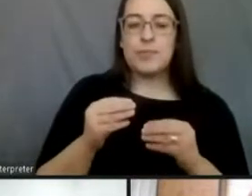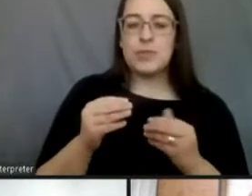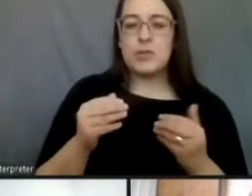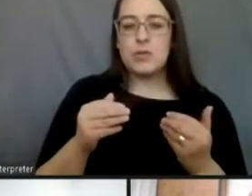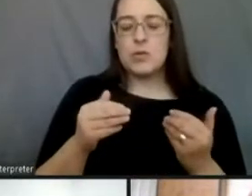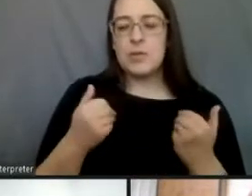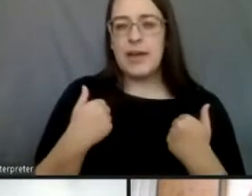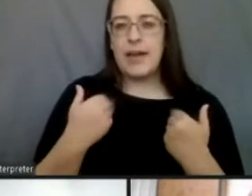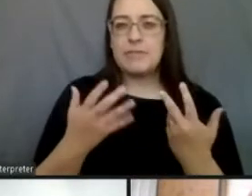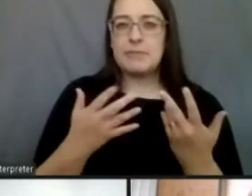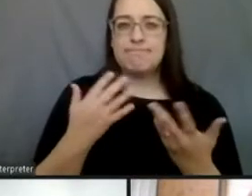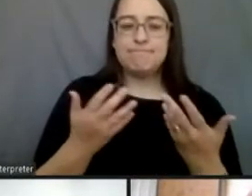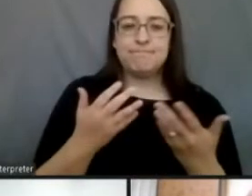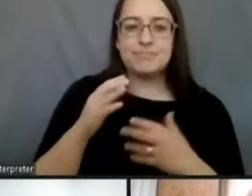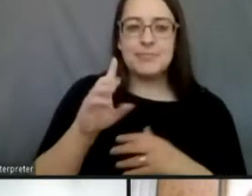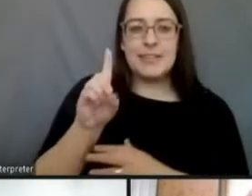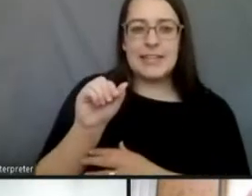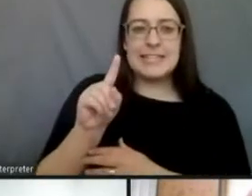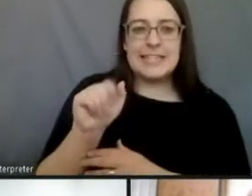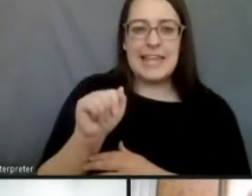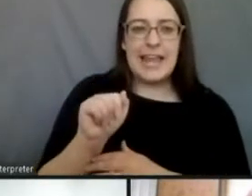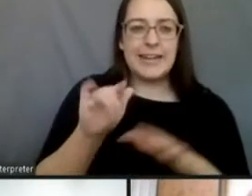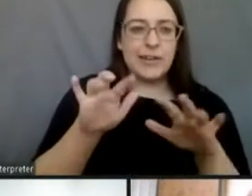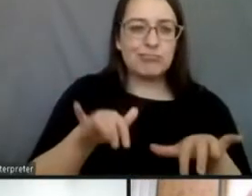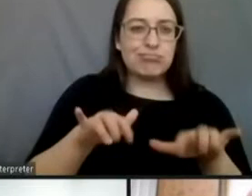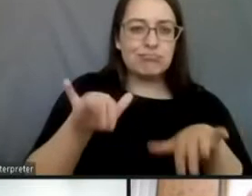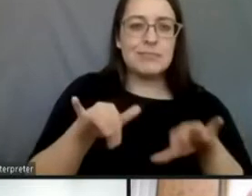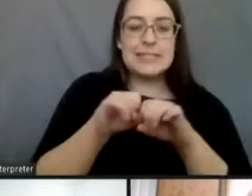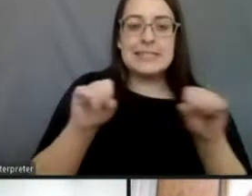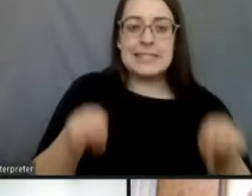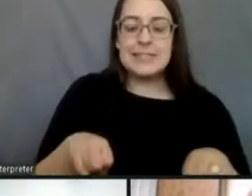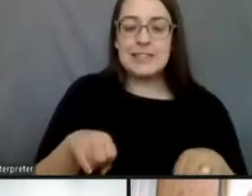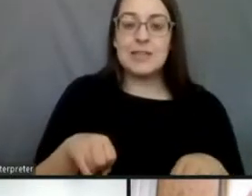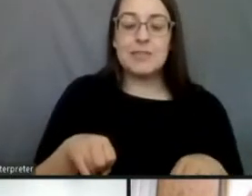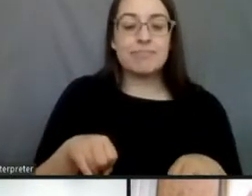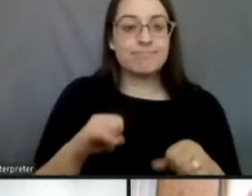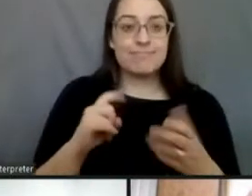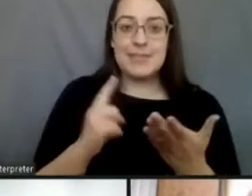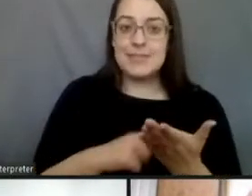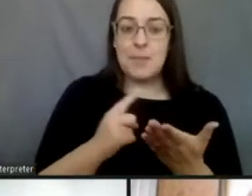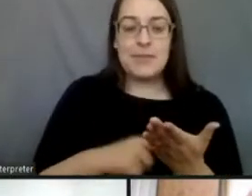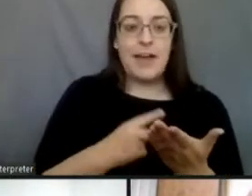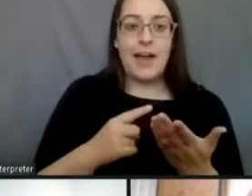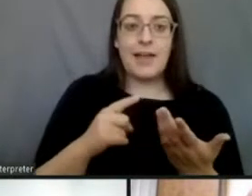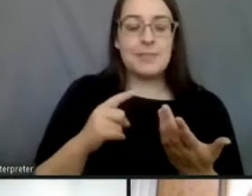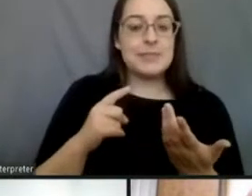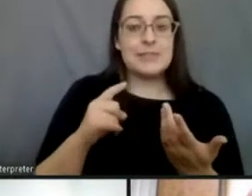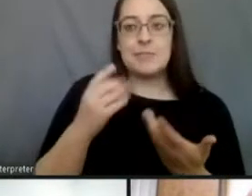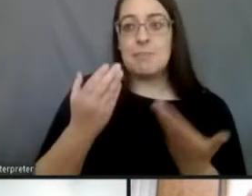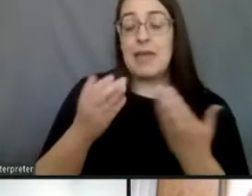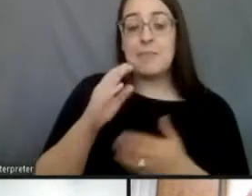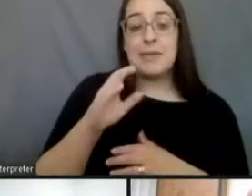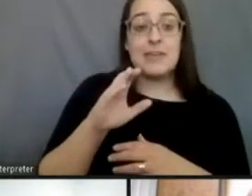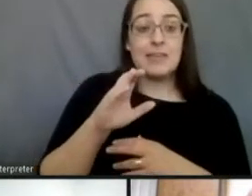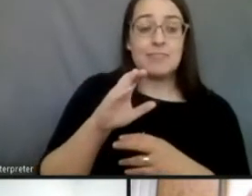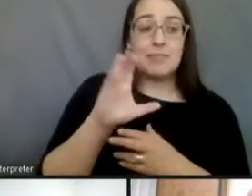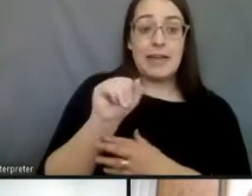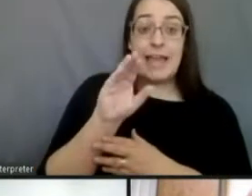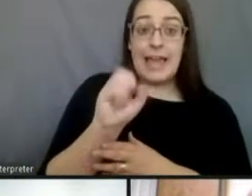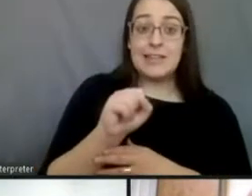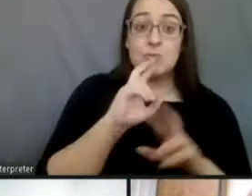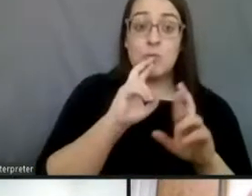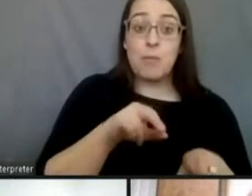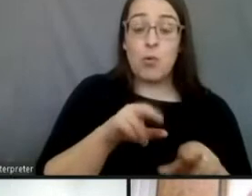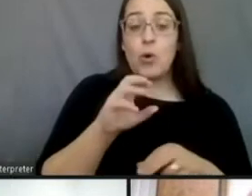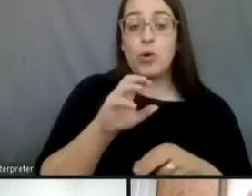a data entry system, and sometimes we have cases that are either reported to us or that are entered into